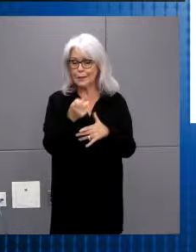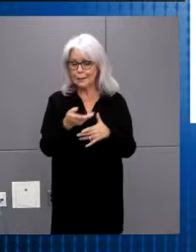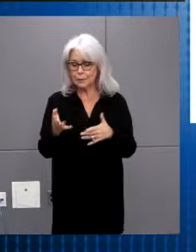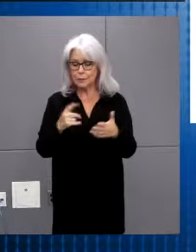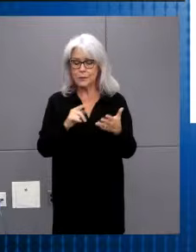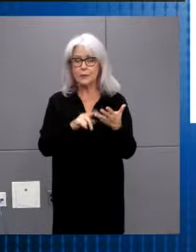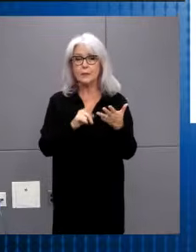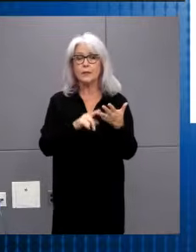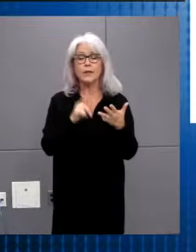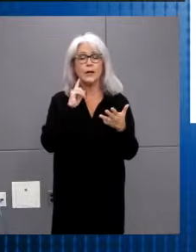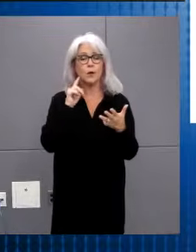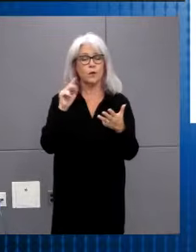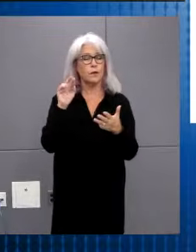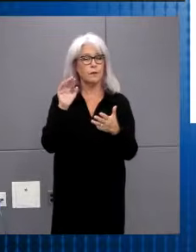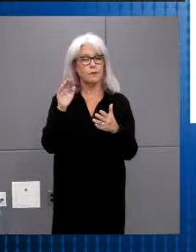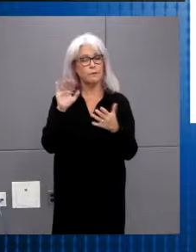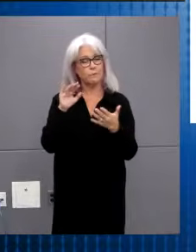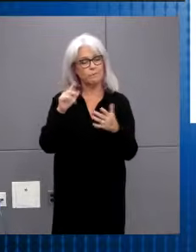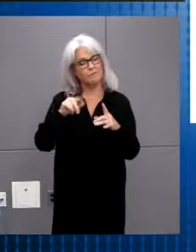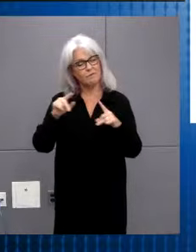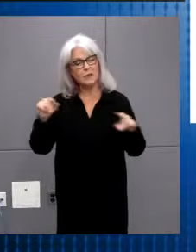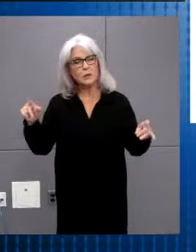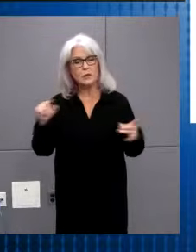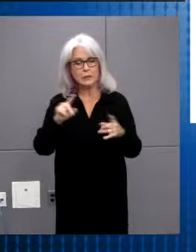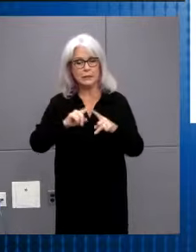are the various different, I